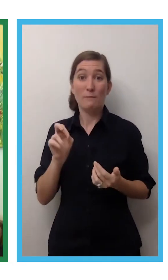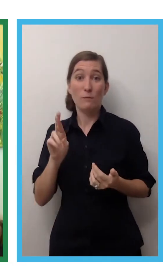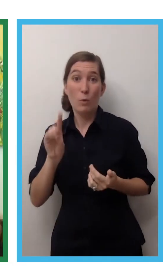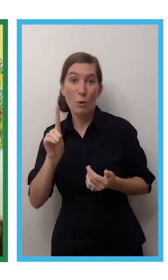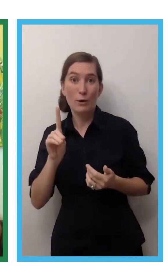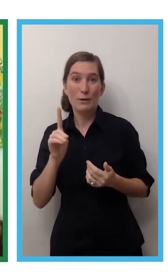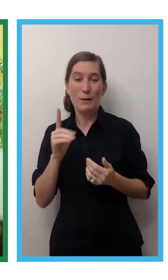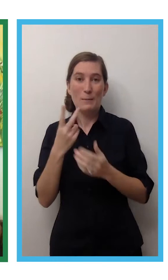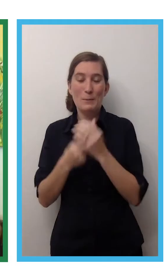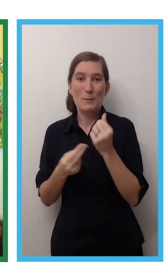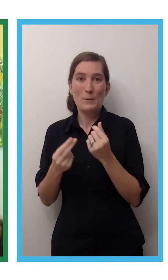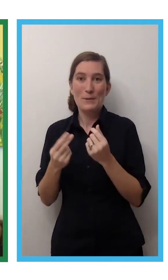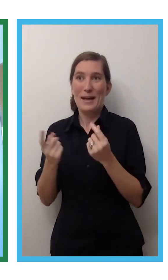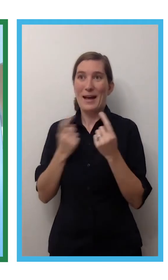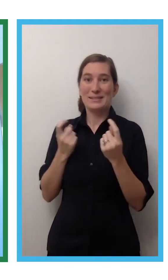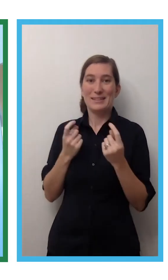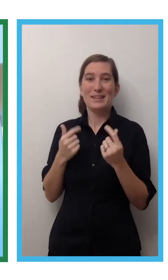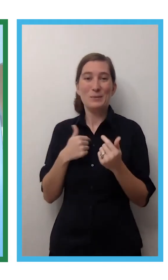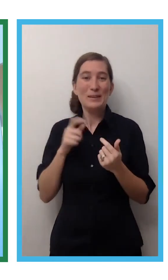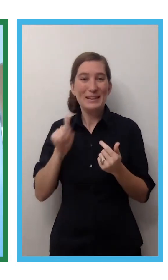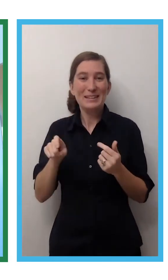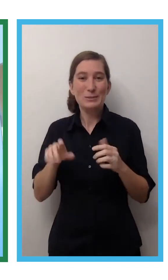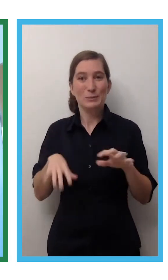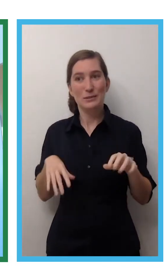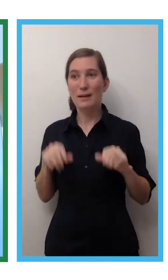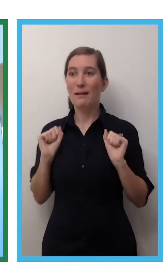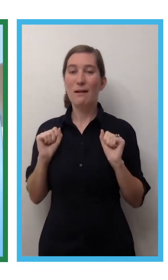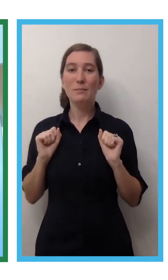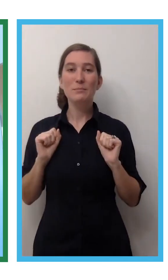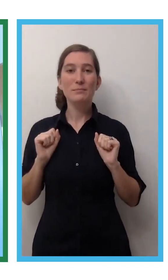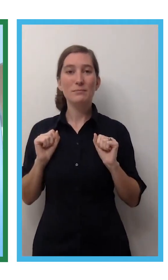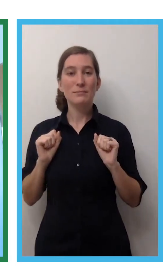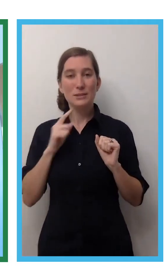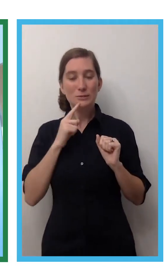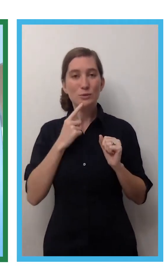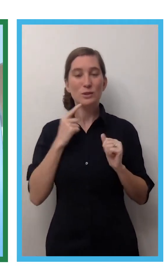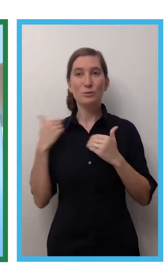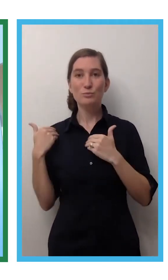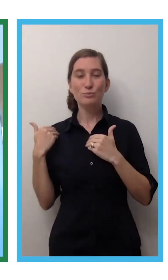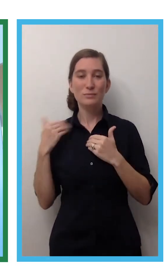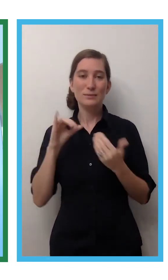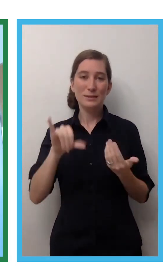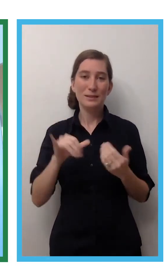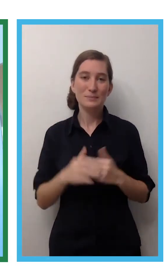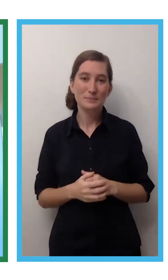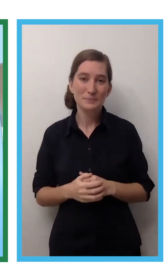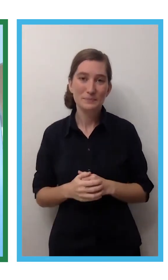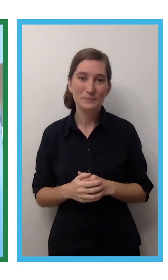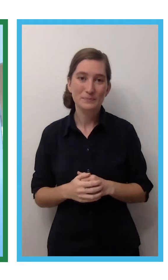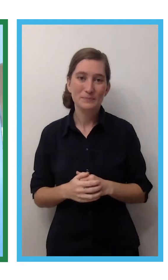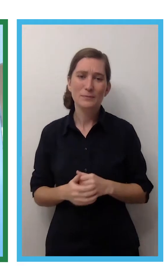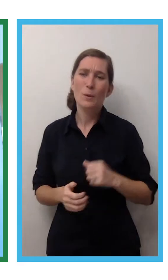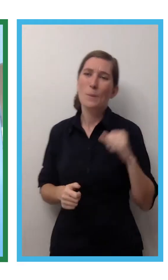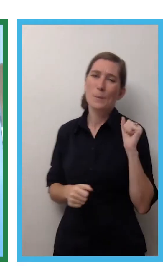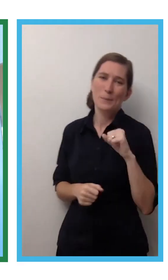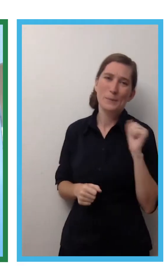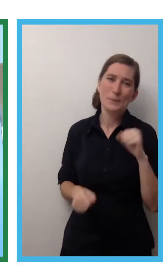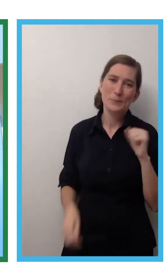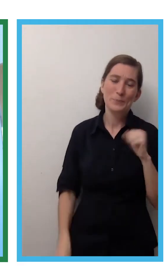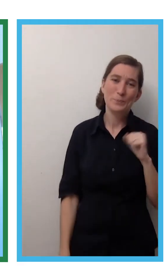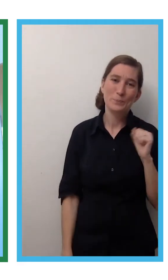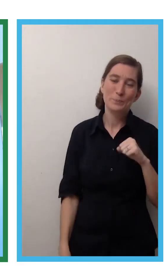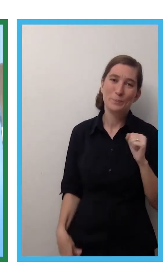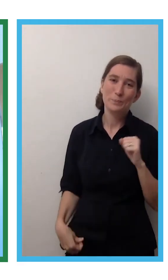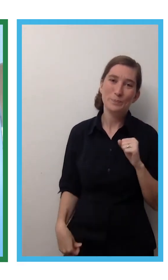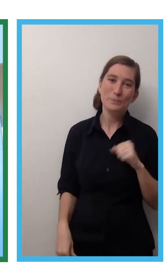together. So, and we hear often the banks, the supplier diversity champions will comment from the